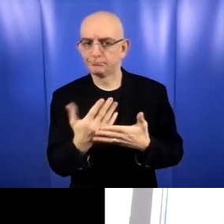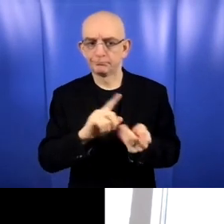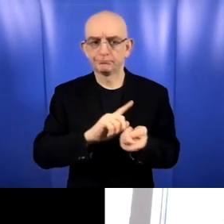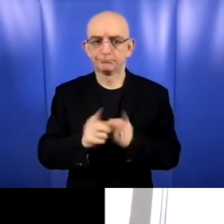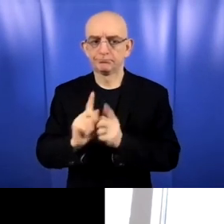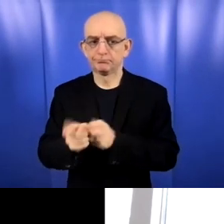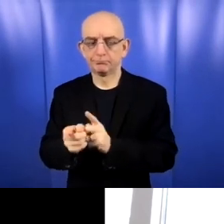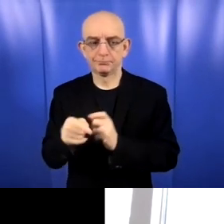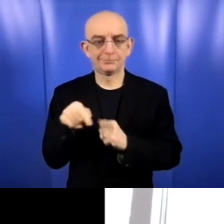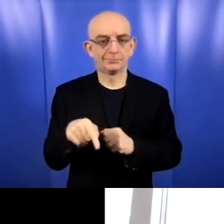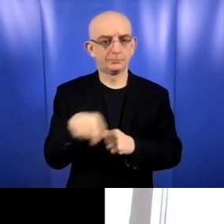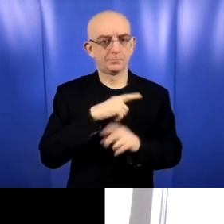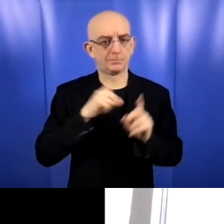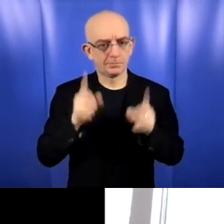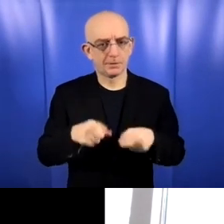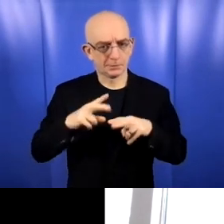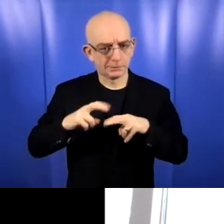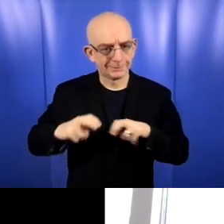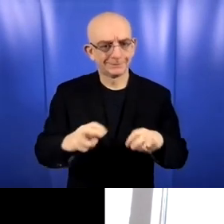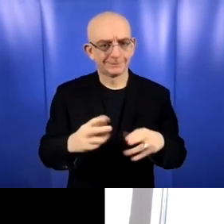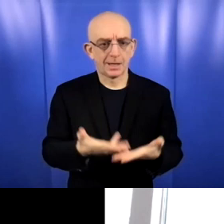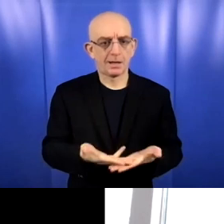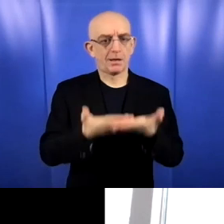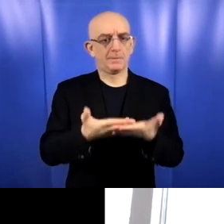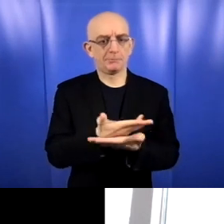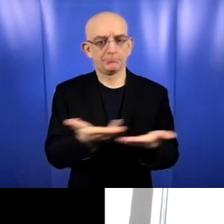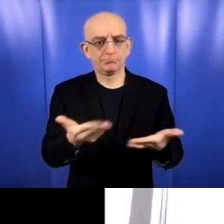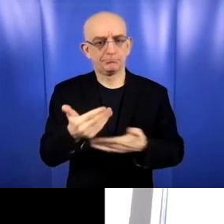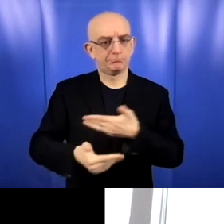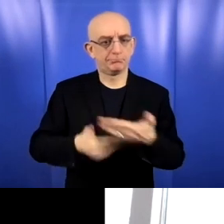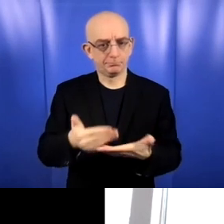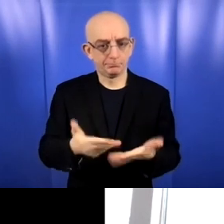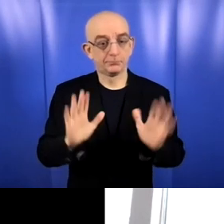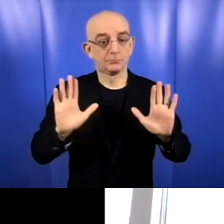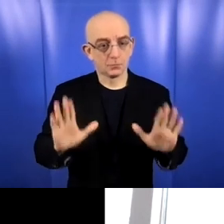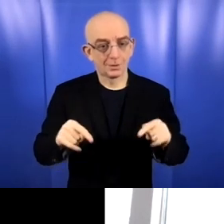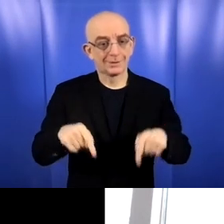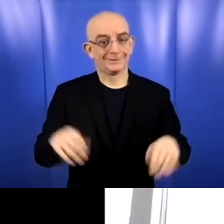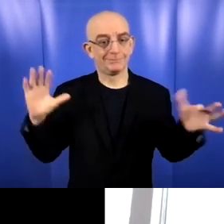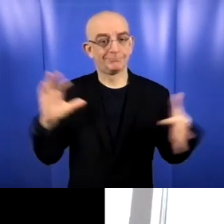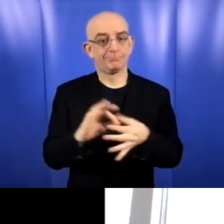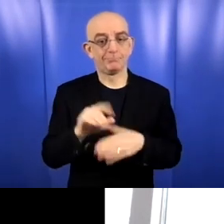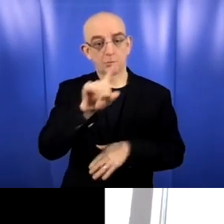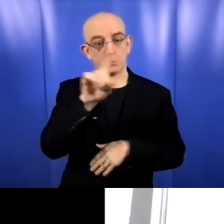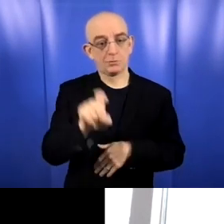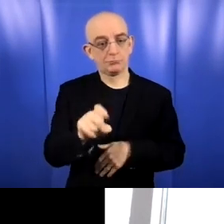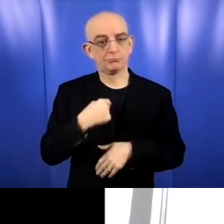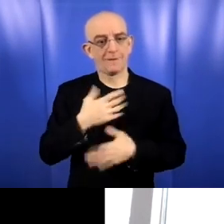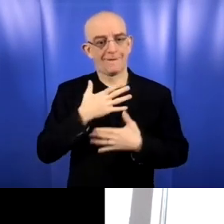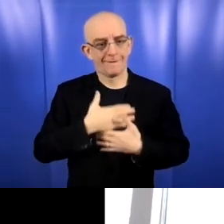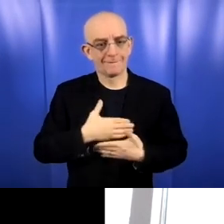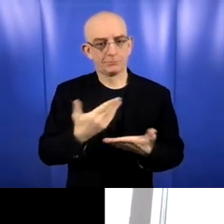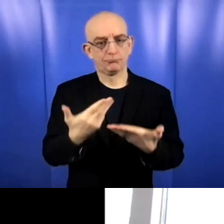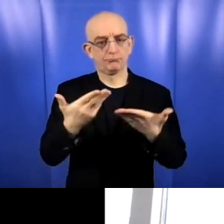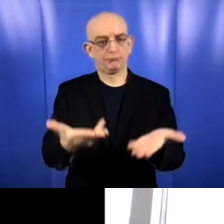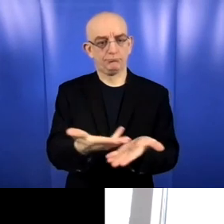Jeff. The GCR, of course, aims not only to recall those key principles grounded in international law, but also to